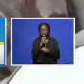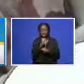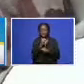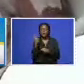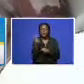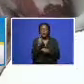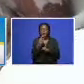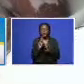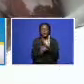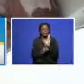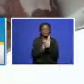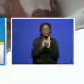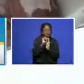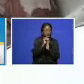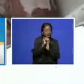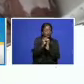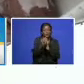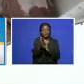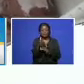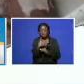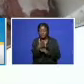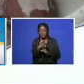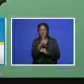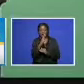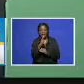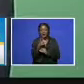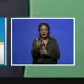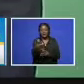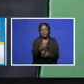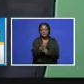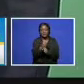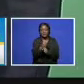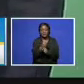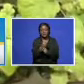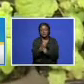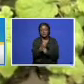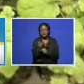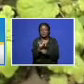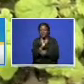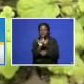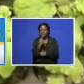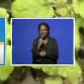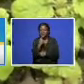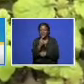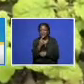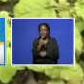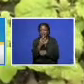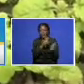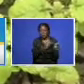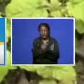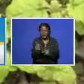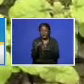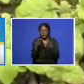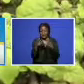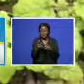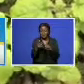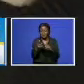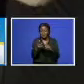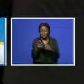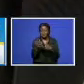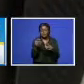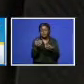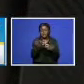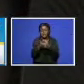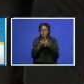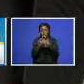only mature groupers are in fact harvested. Minister Pintard also pointed out that plans are progressing as it relates to packing houses